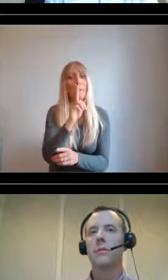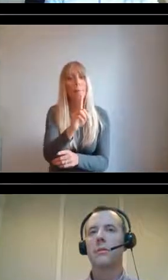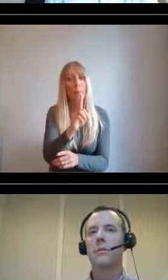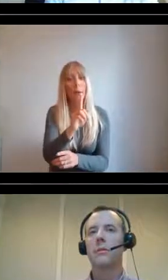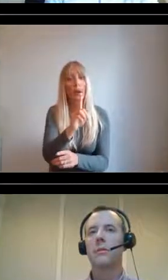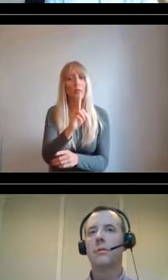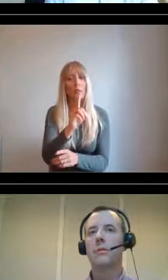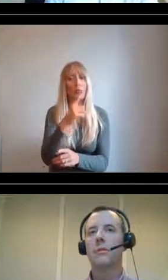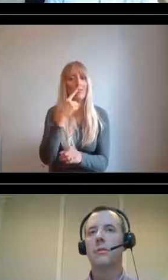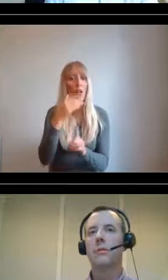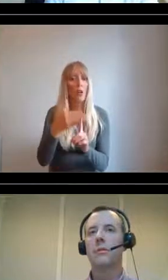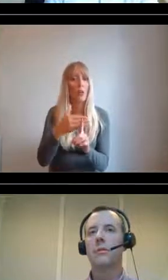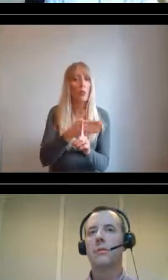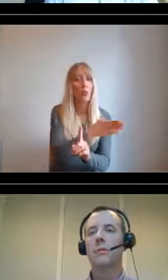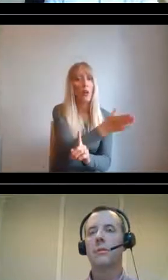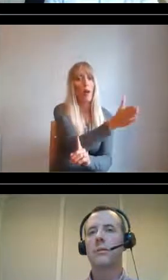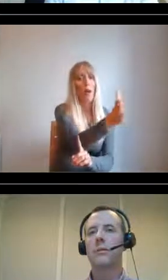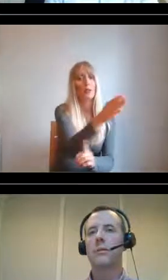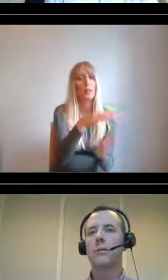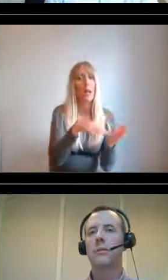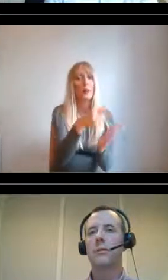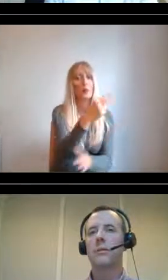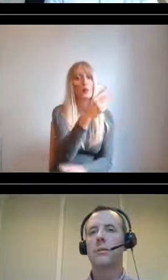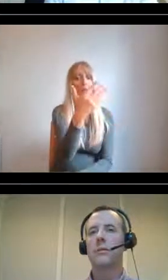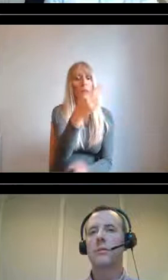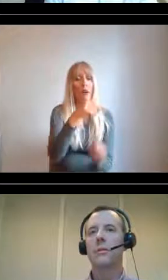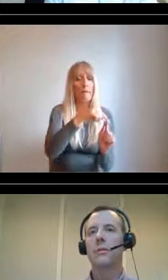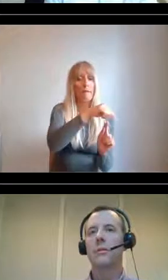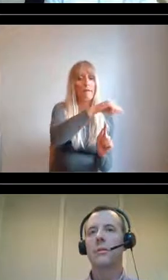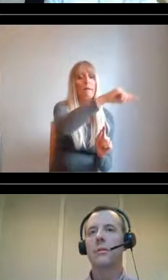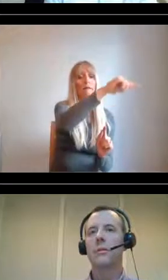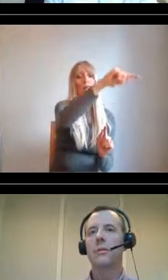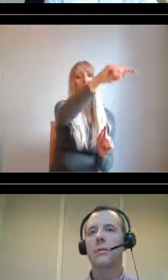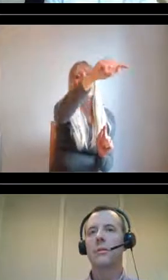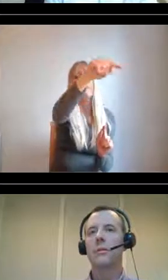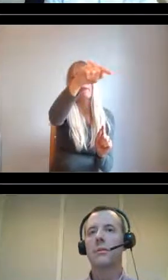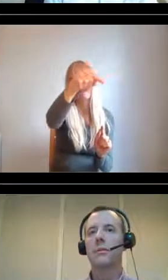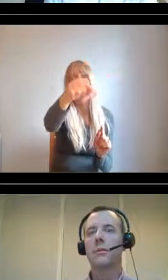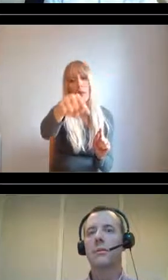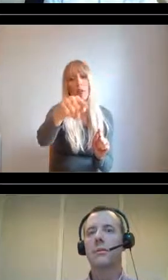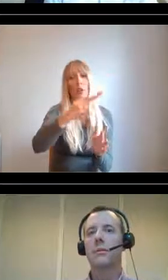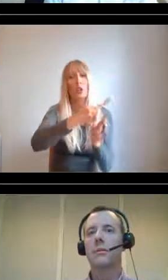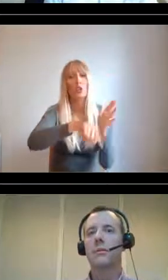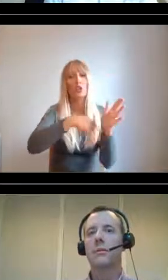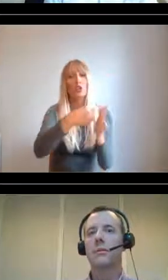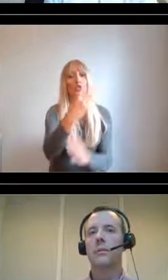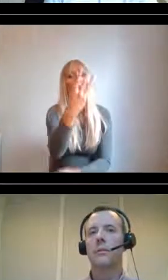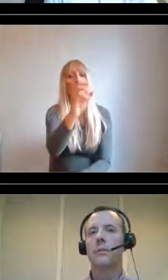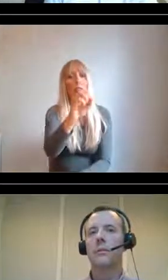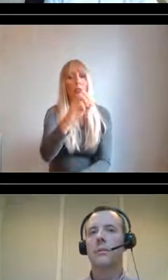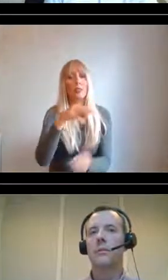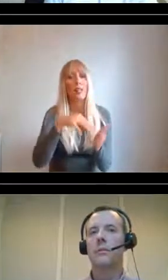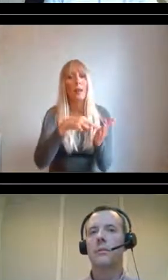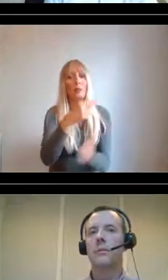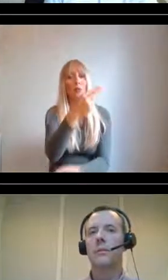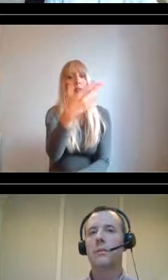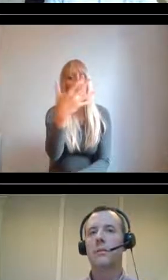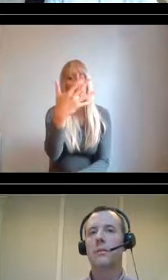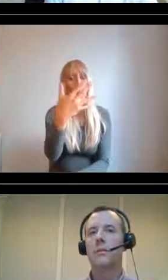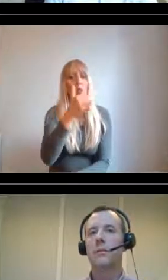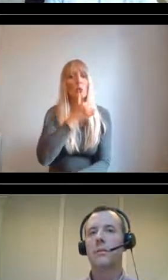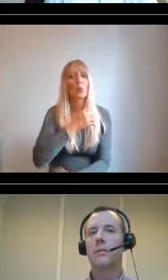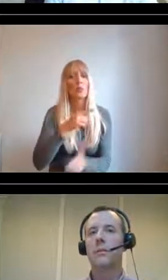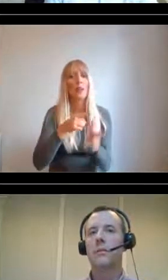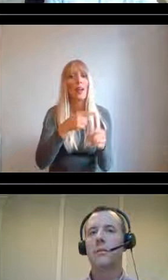the M25 down to the junction 30 on the M25 using the